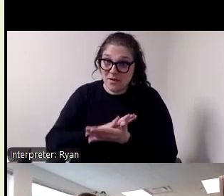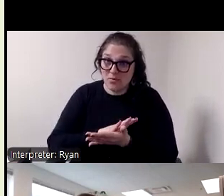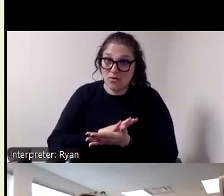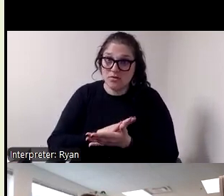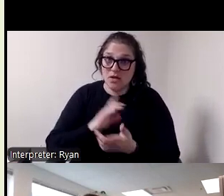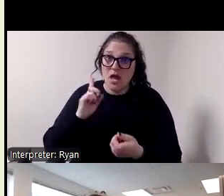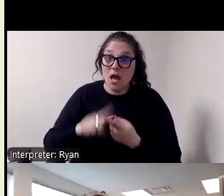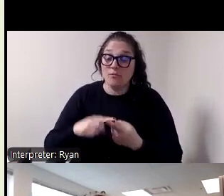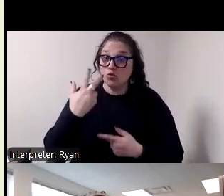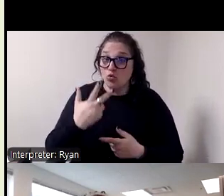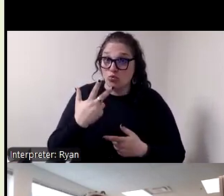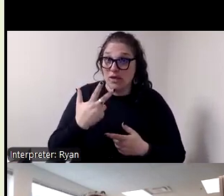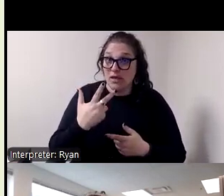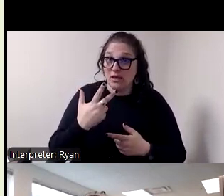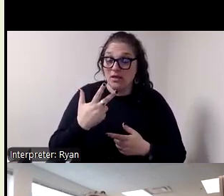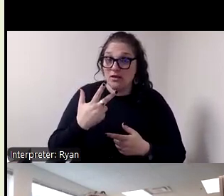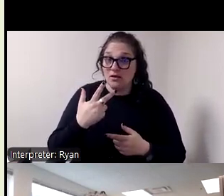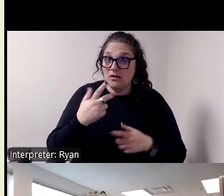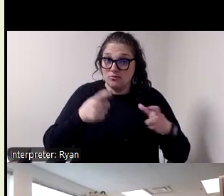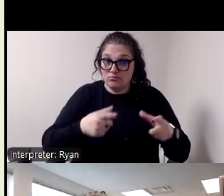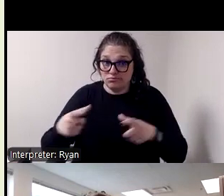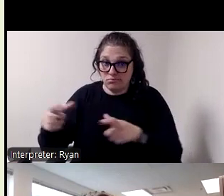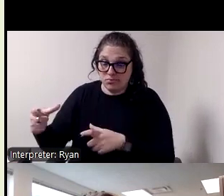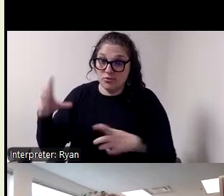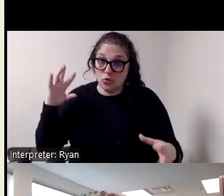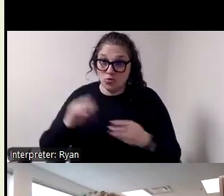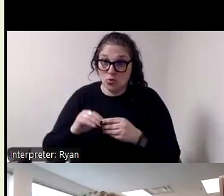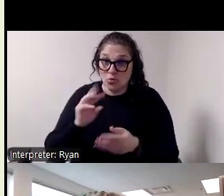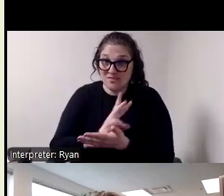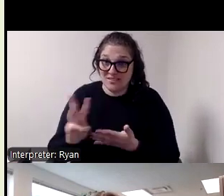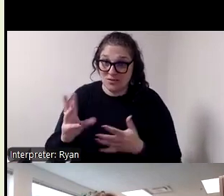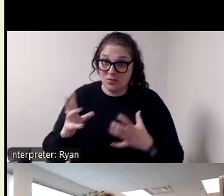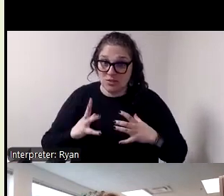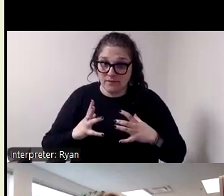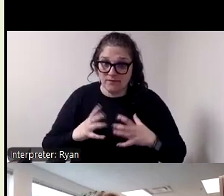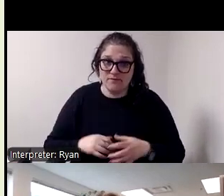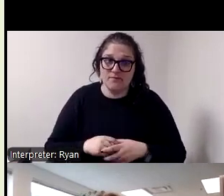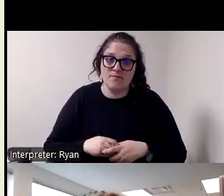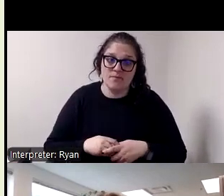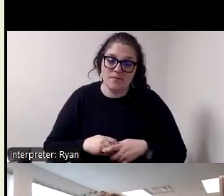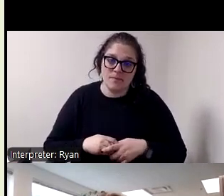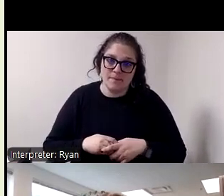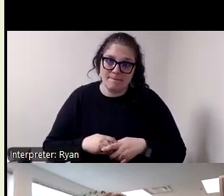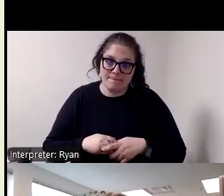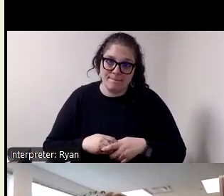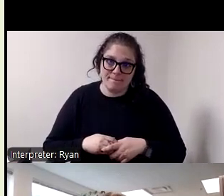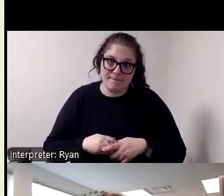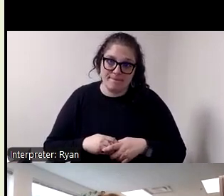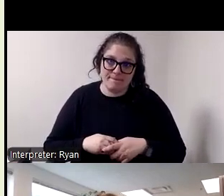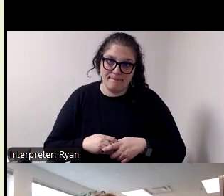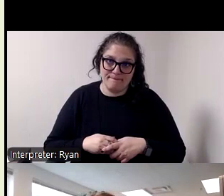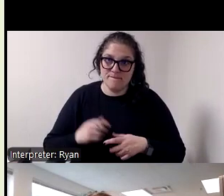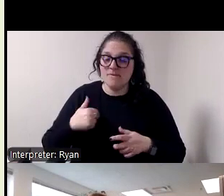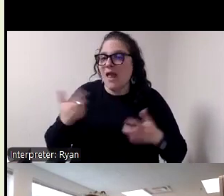up to 3 pay periods. I have a little screenshot down there and it's only showing 2 pay periods because I had already created my timesheet for